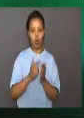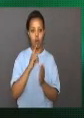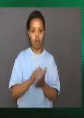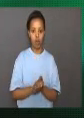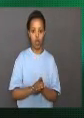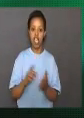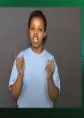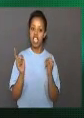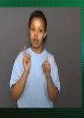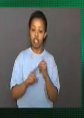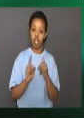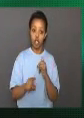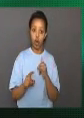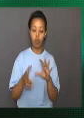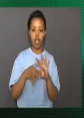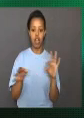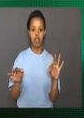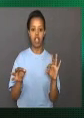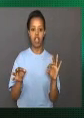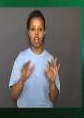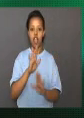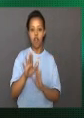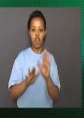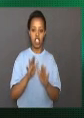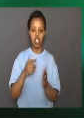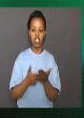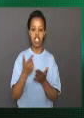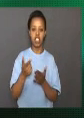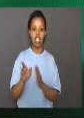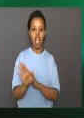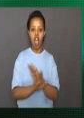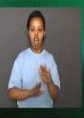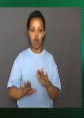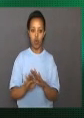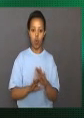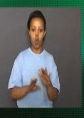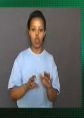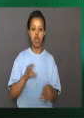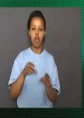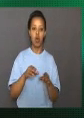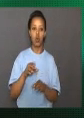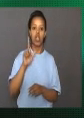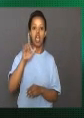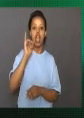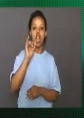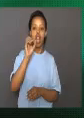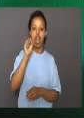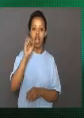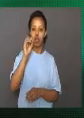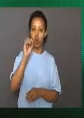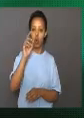last sentence should read, the phages that undergo lysogeny are known